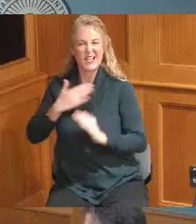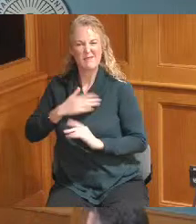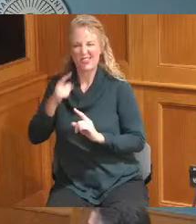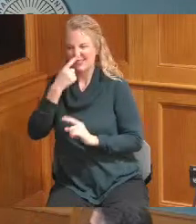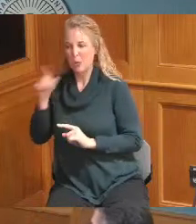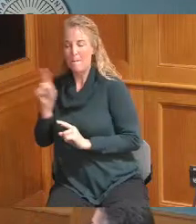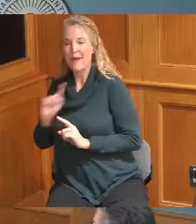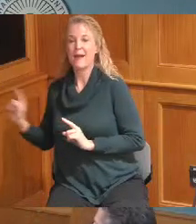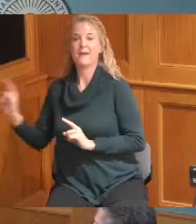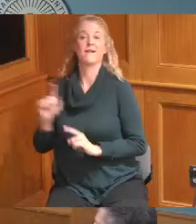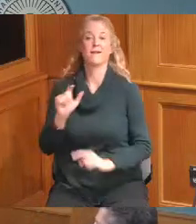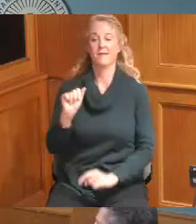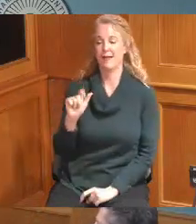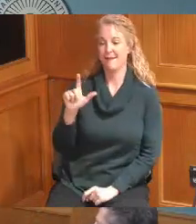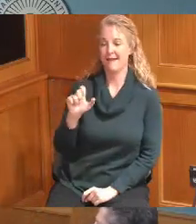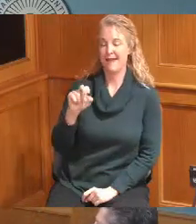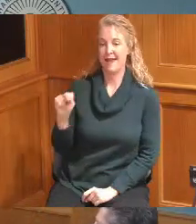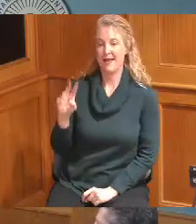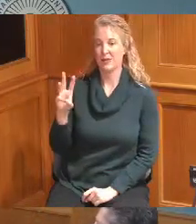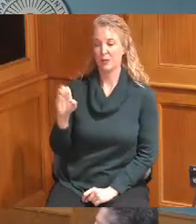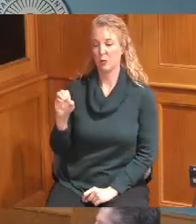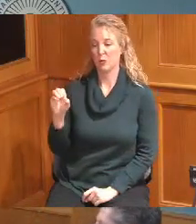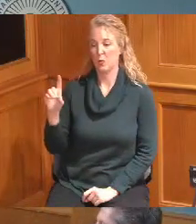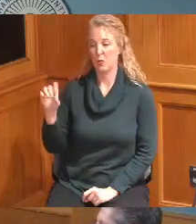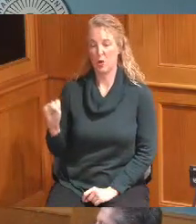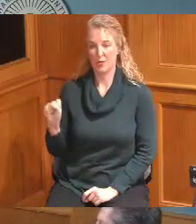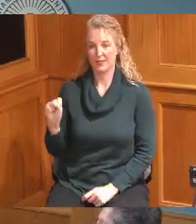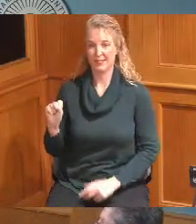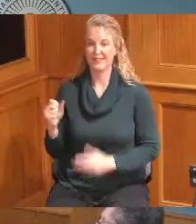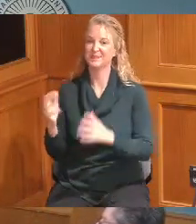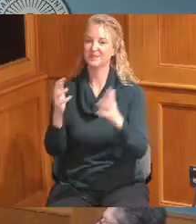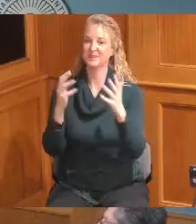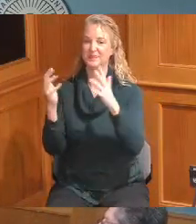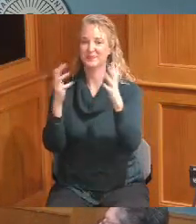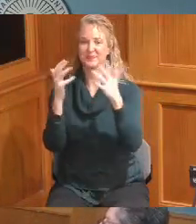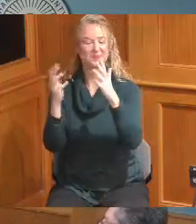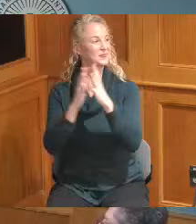the next one. It's Alan Woods. Please come up to the podium, Alan.